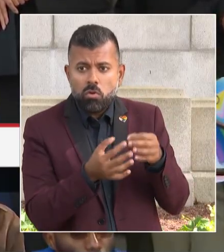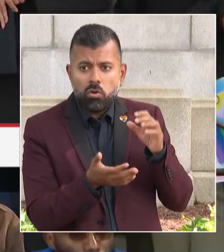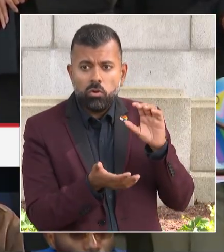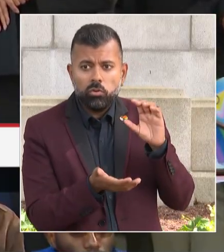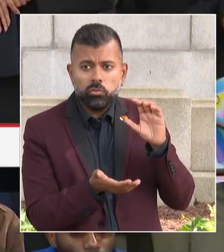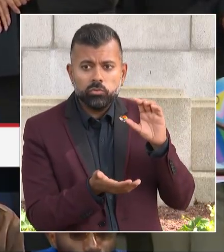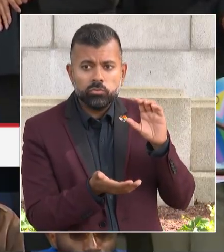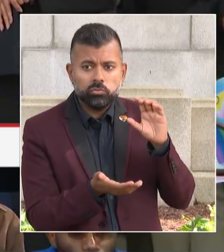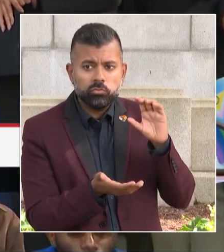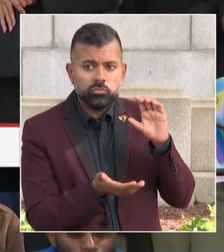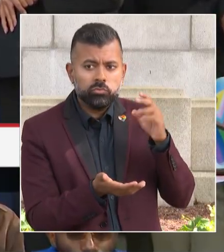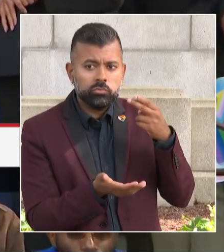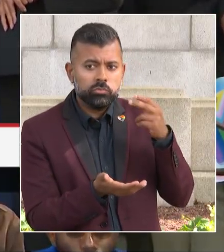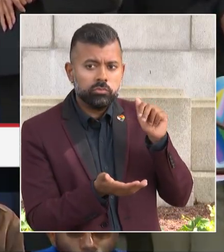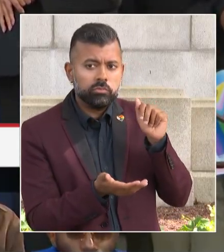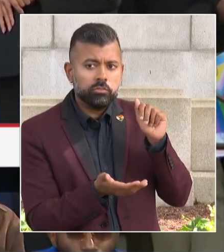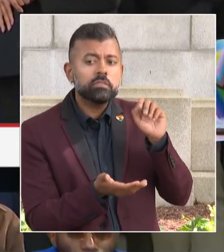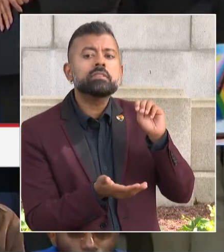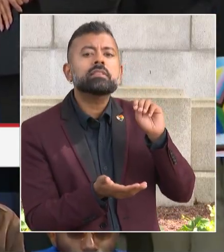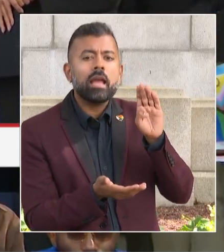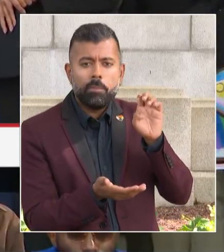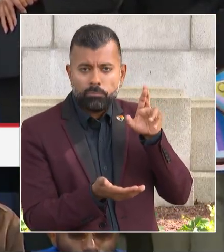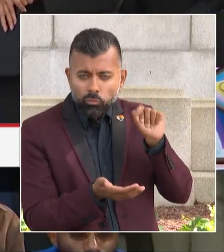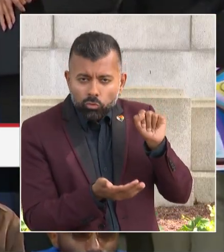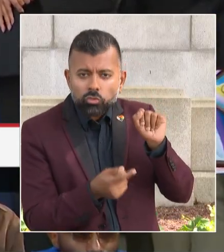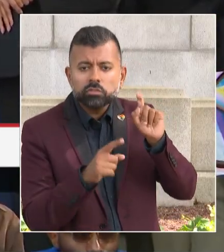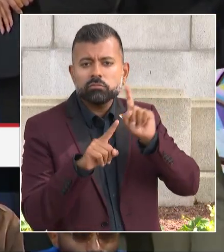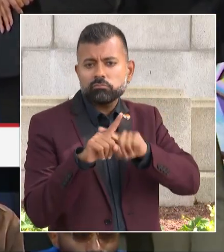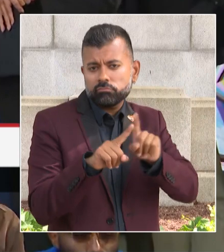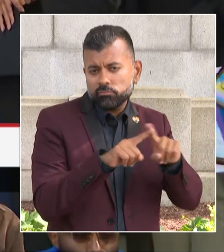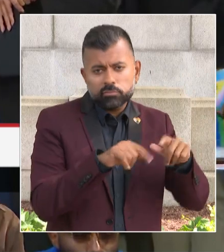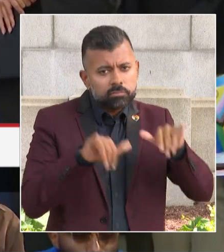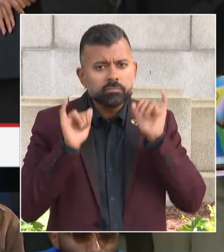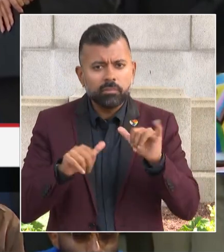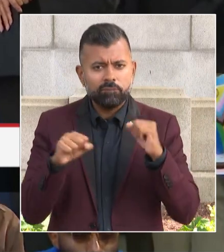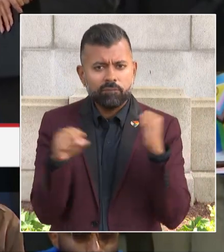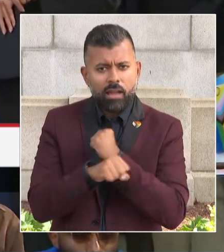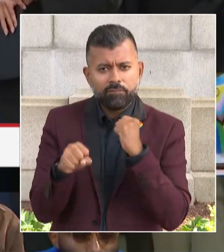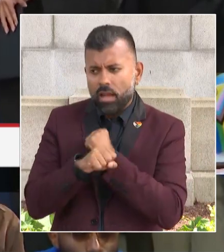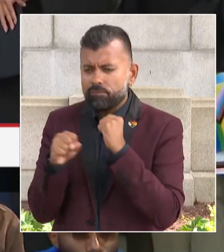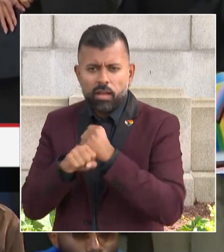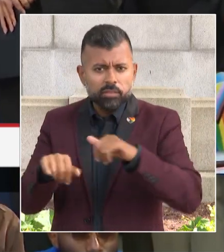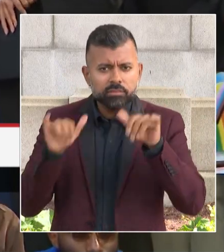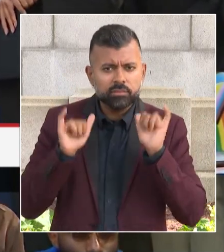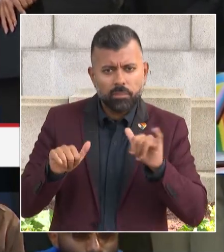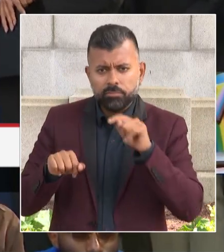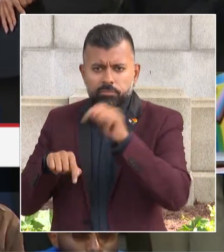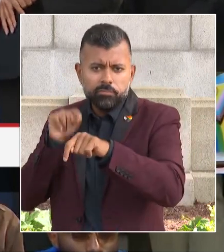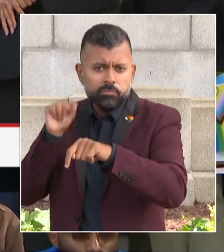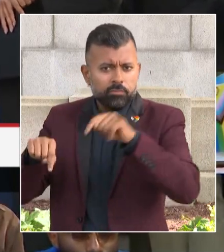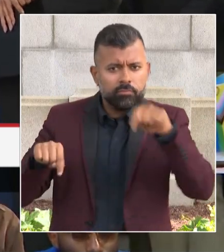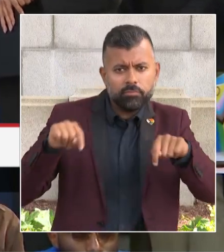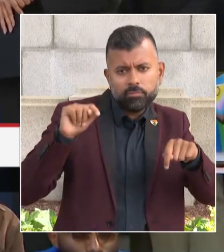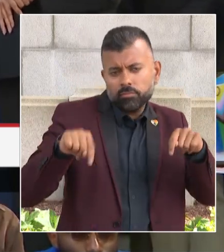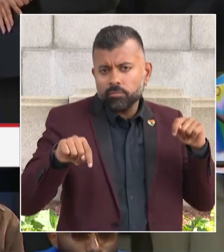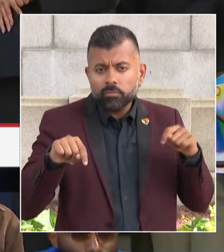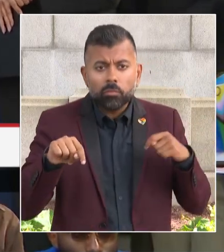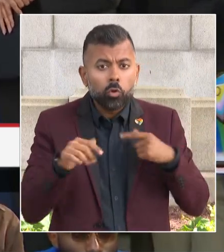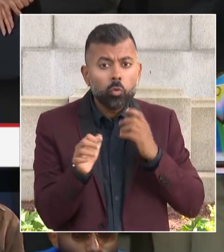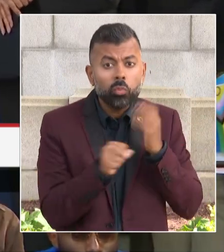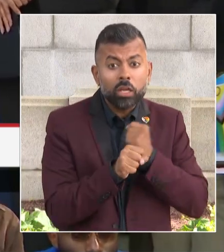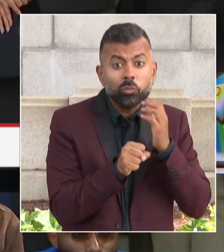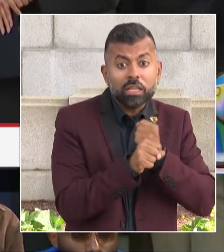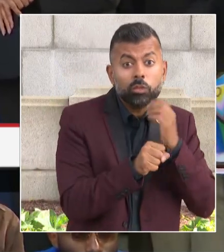that persistence is woven into every policy change, every grant awarded, and to every life uplifted by